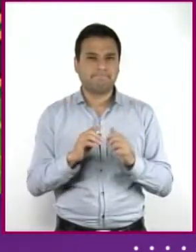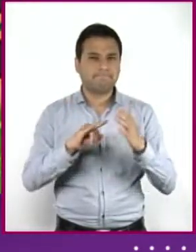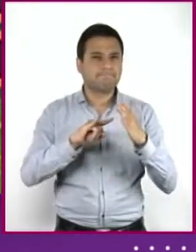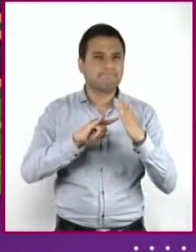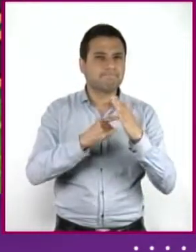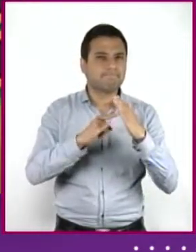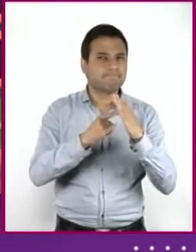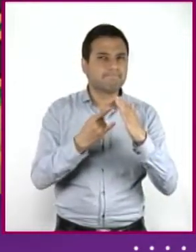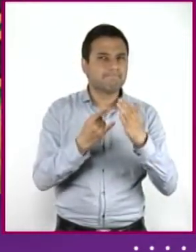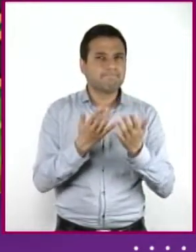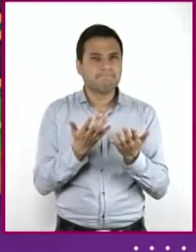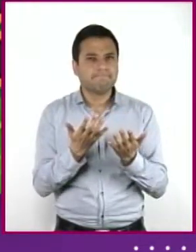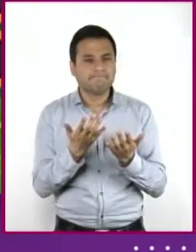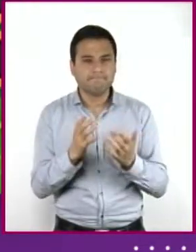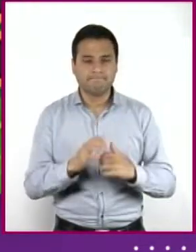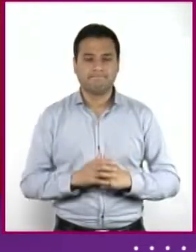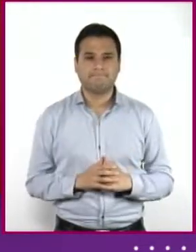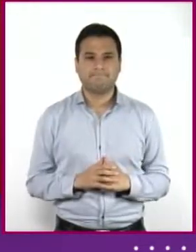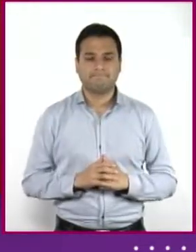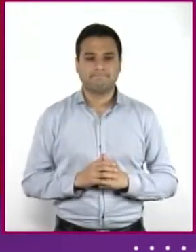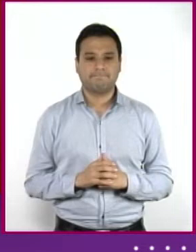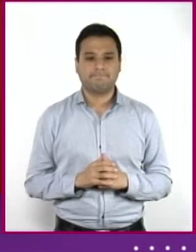that you need the assistant?